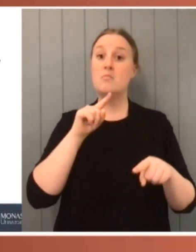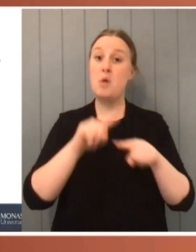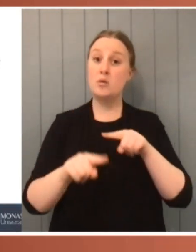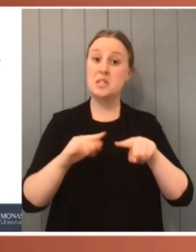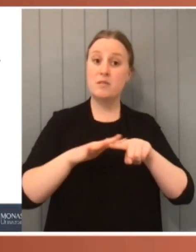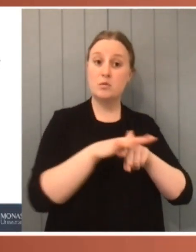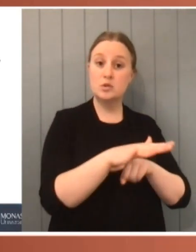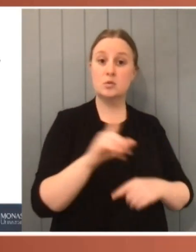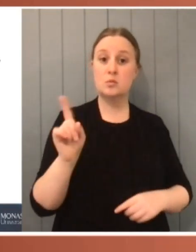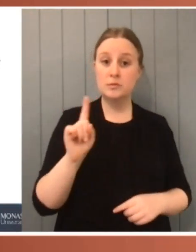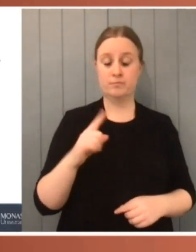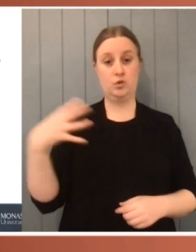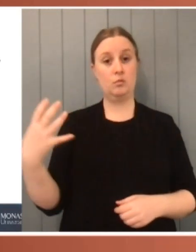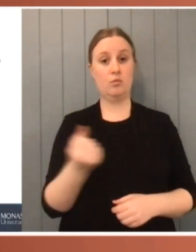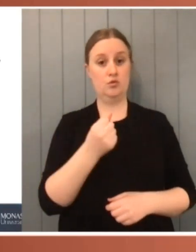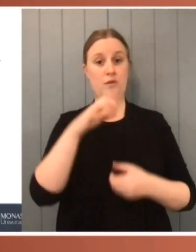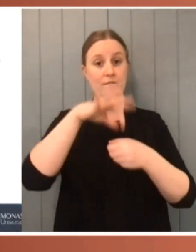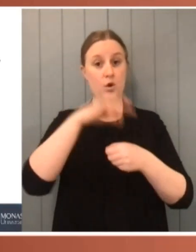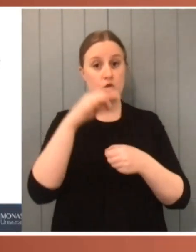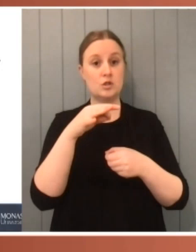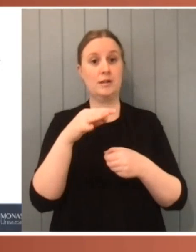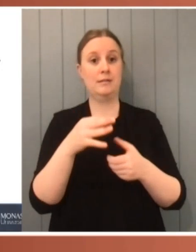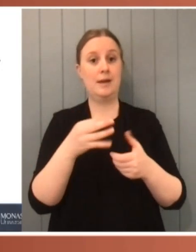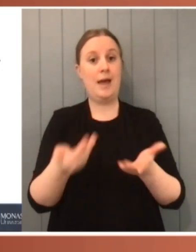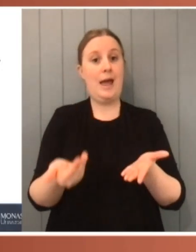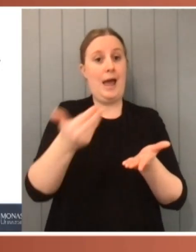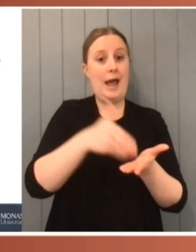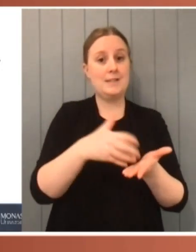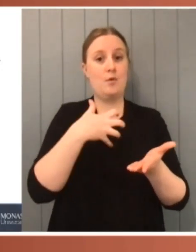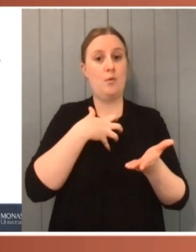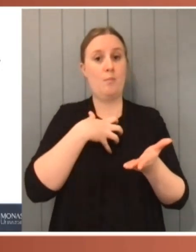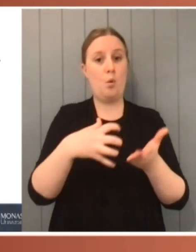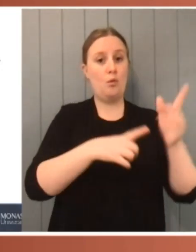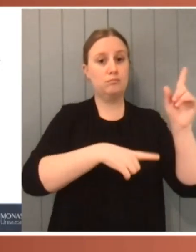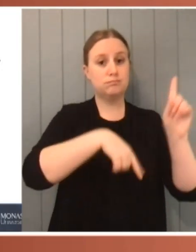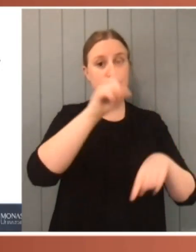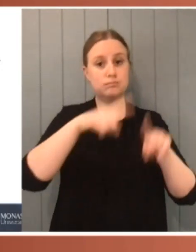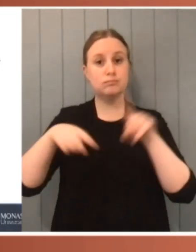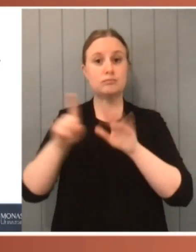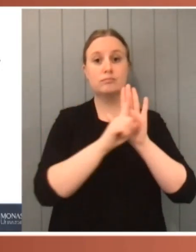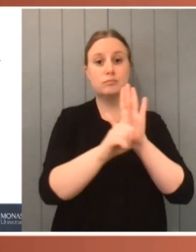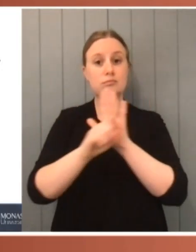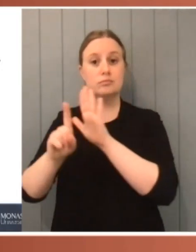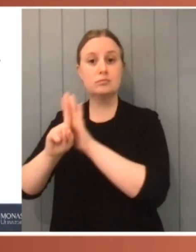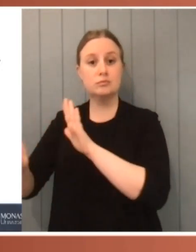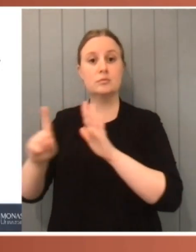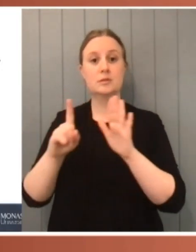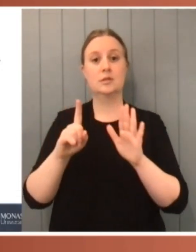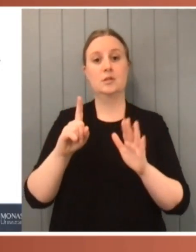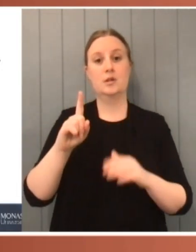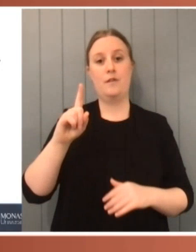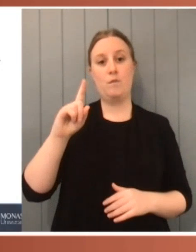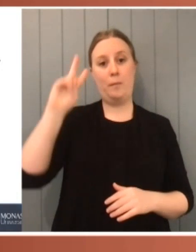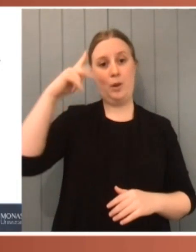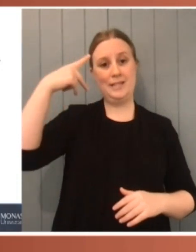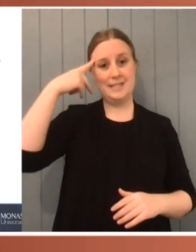voting contributes to greater democratic representativeness. As Professor Strangio mentioned, sometimes it's the members of more disadvantaged